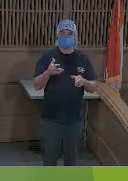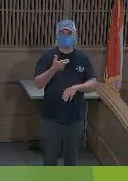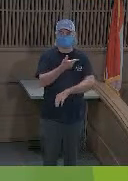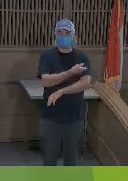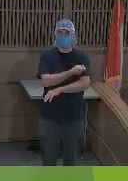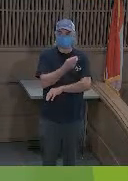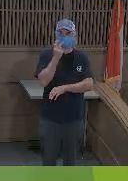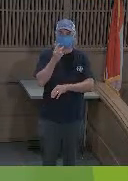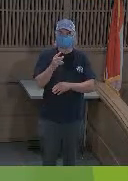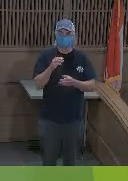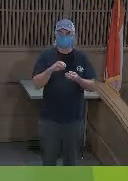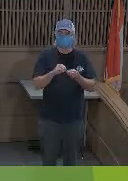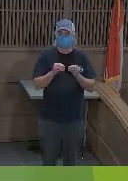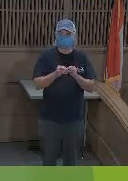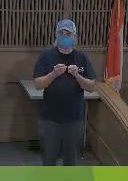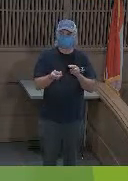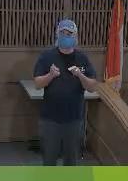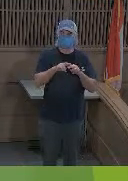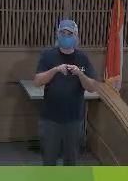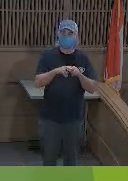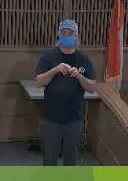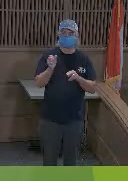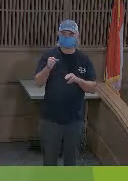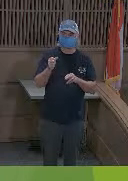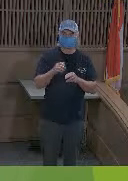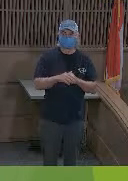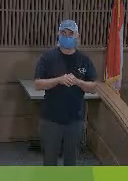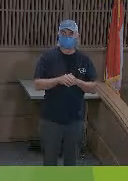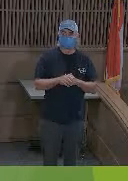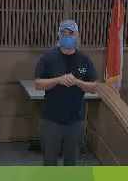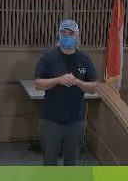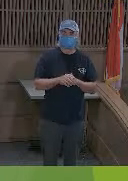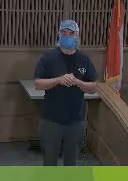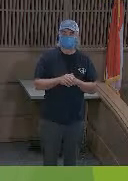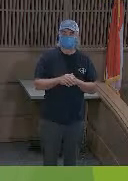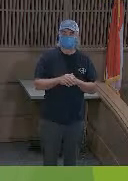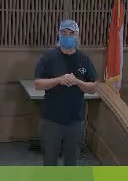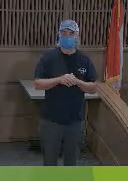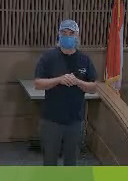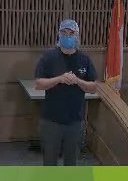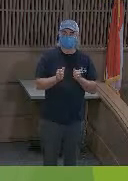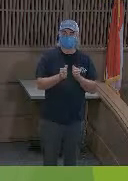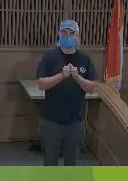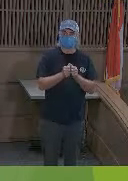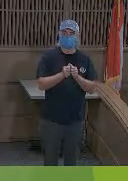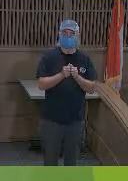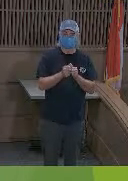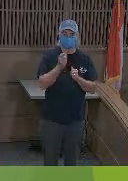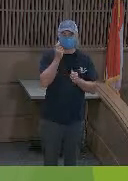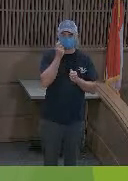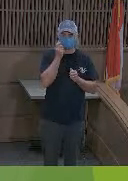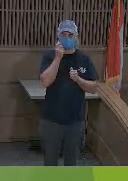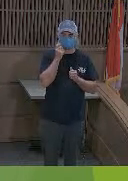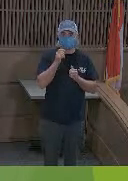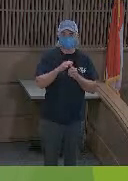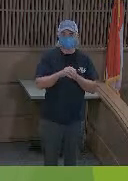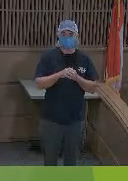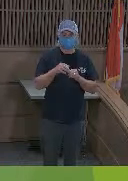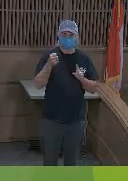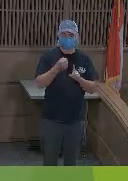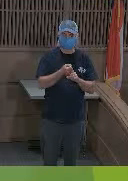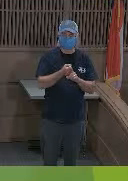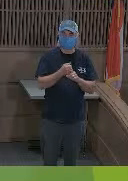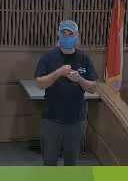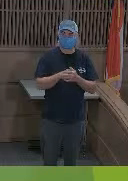the number went up significantly with this most recent surge, and